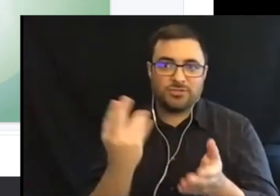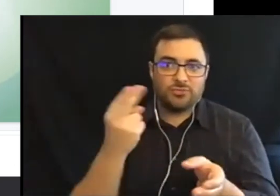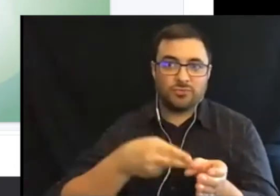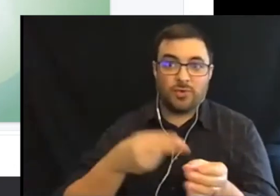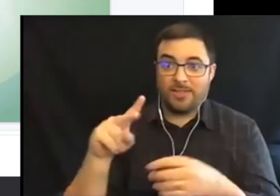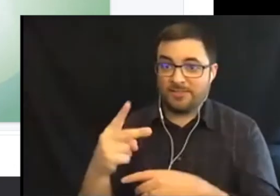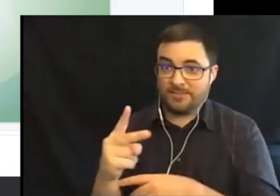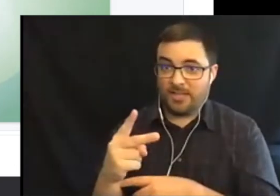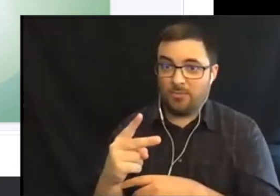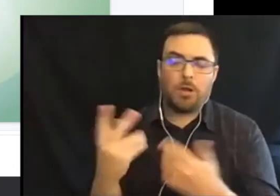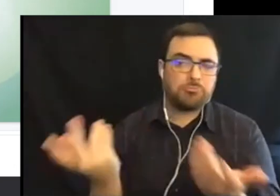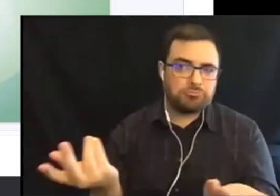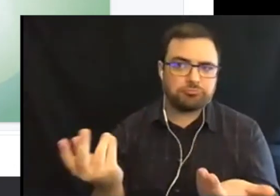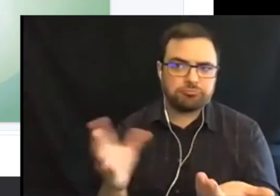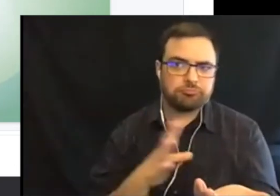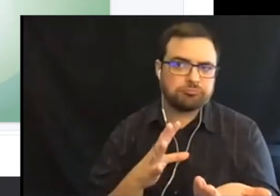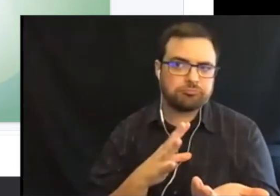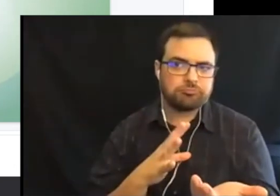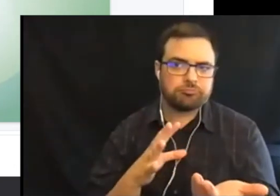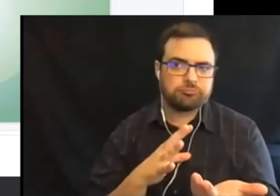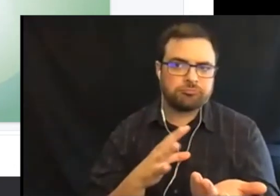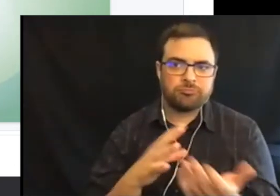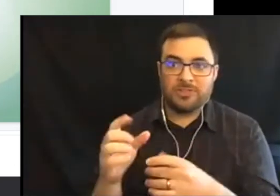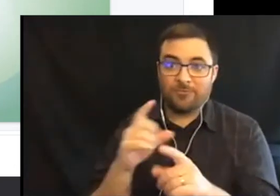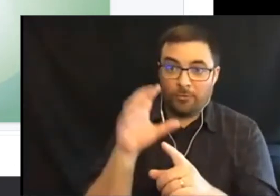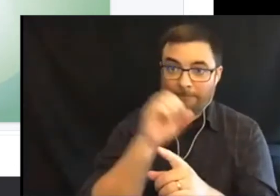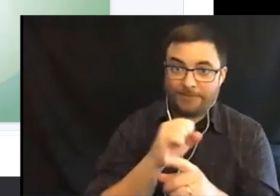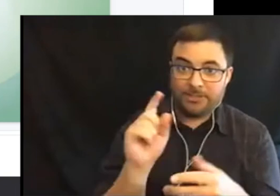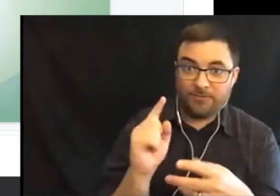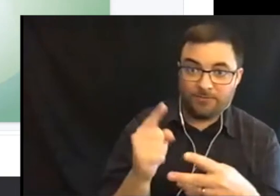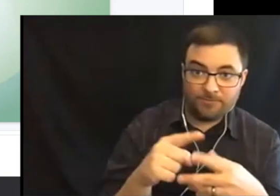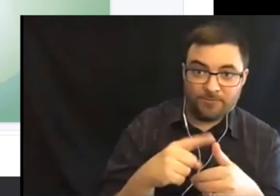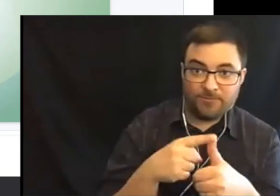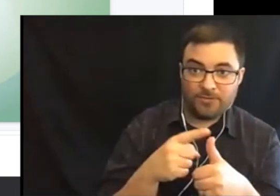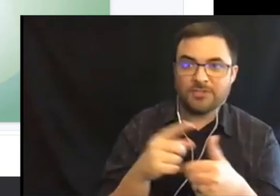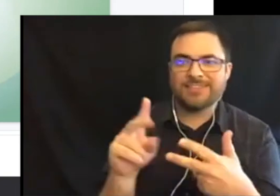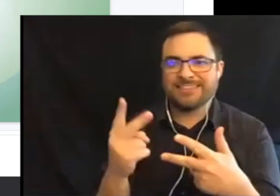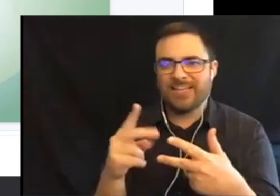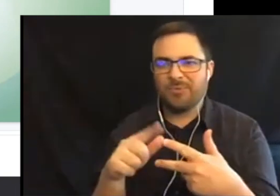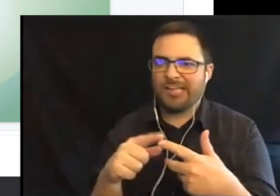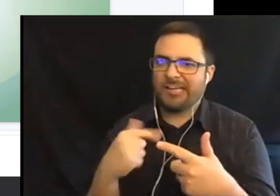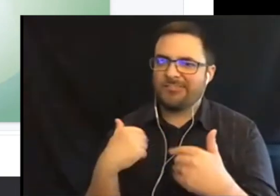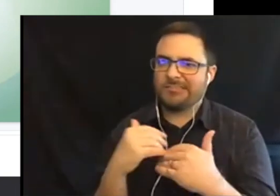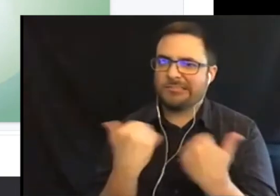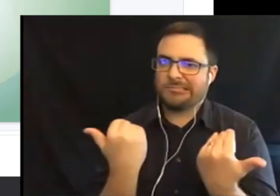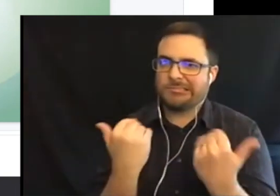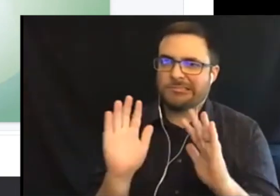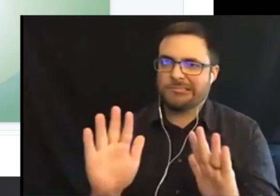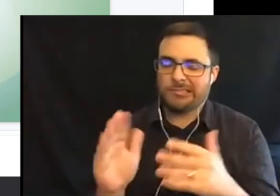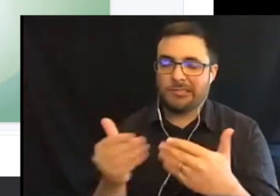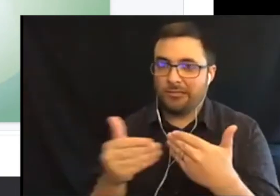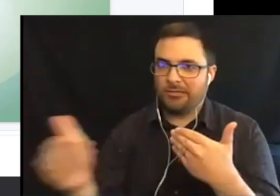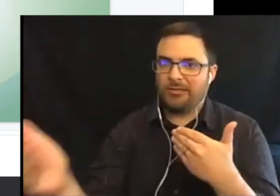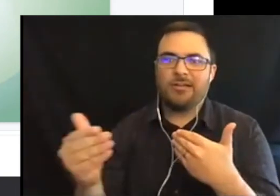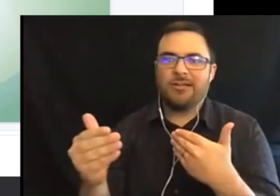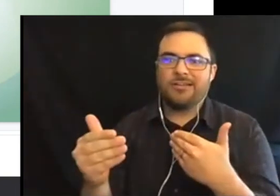one, they could still join the series, even though they missed the first one. But the second one's kind of the cutoff. So if you can't come for the second one, then she's